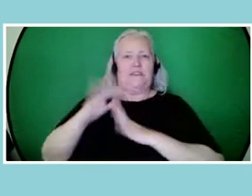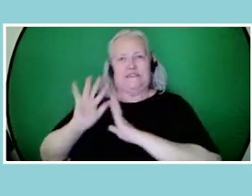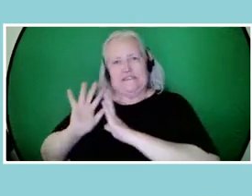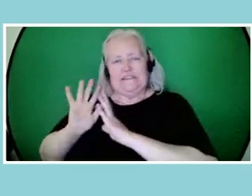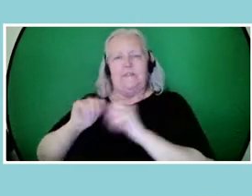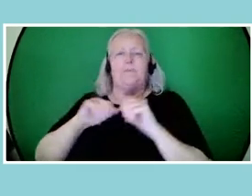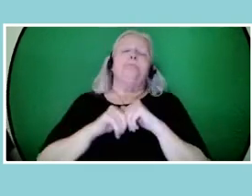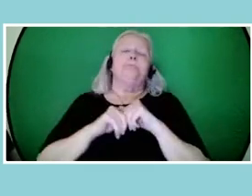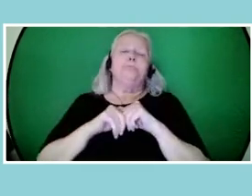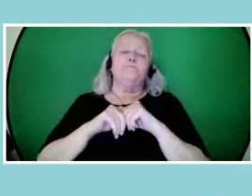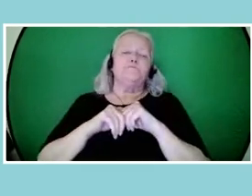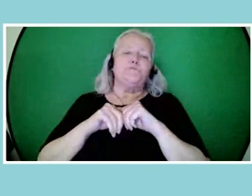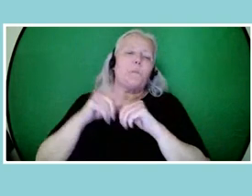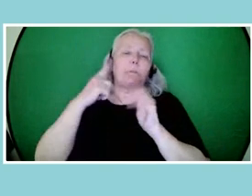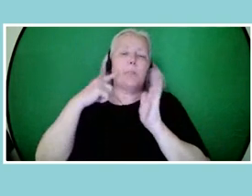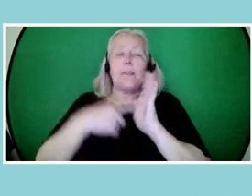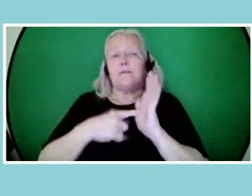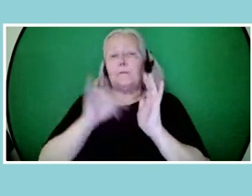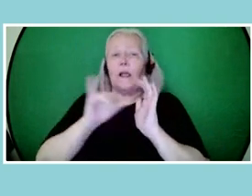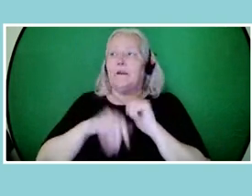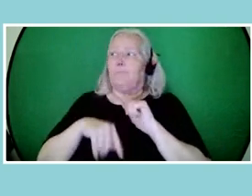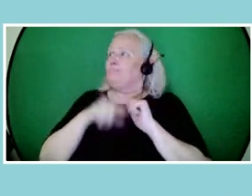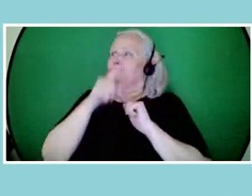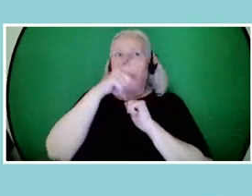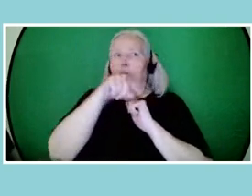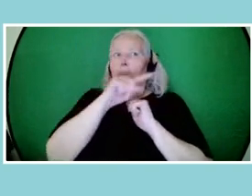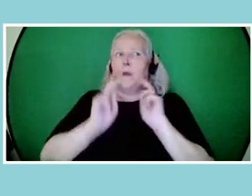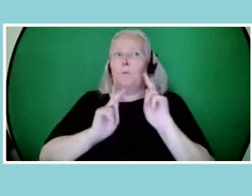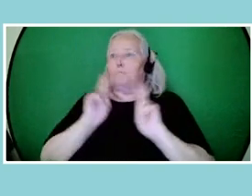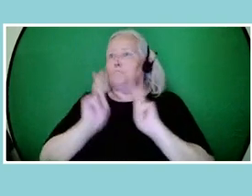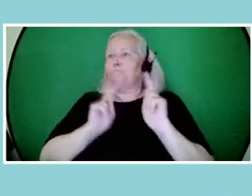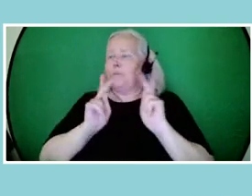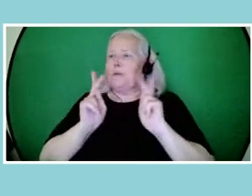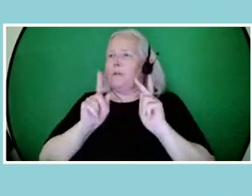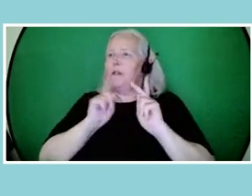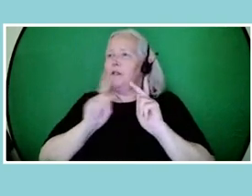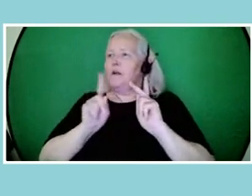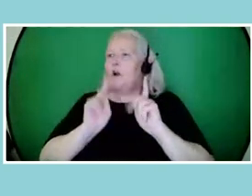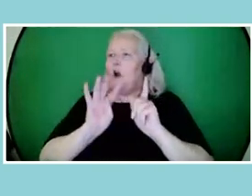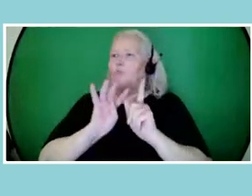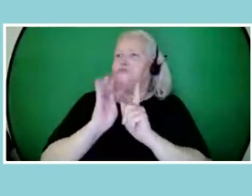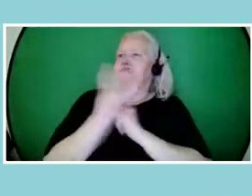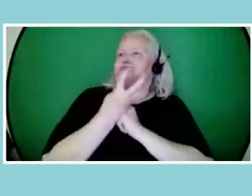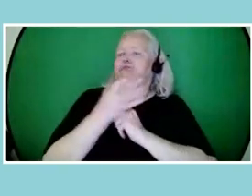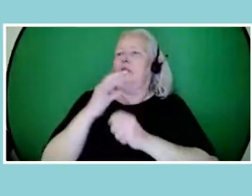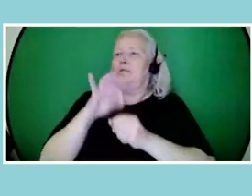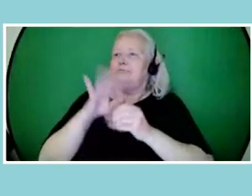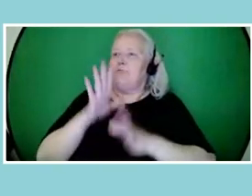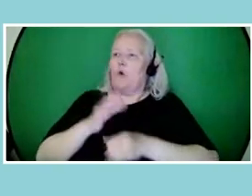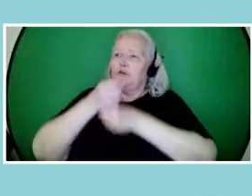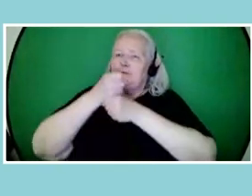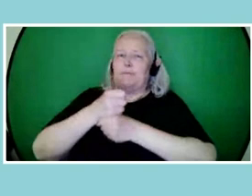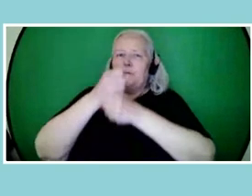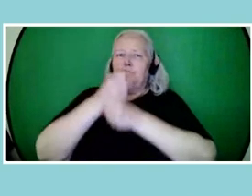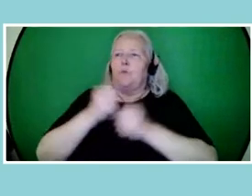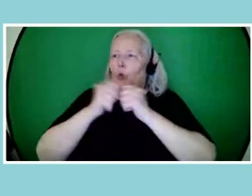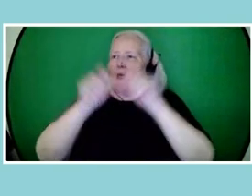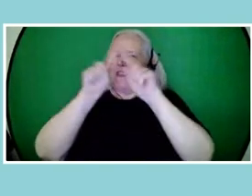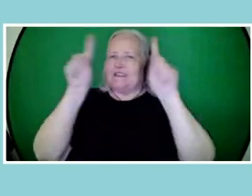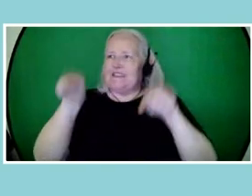of activities could be people are circling voters with signs. People